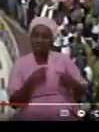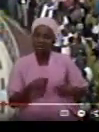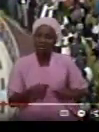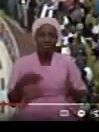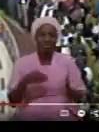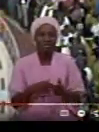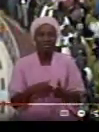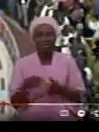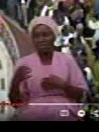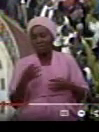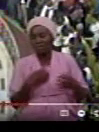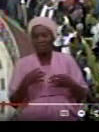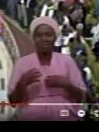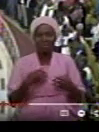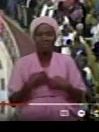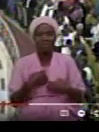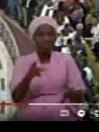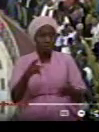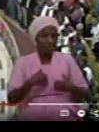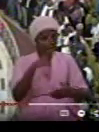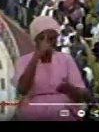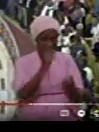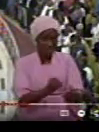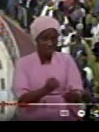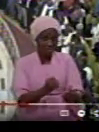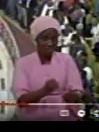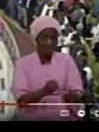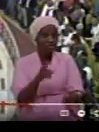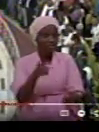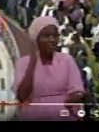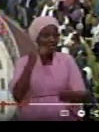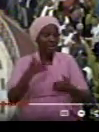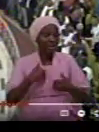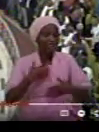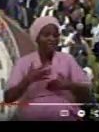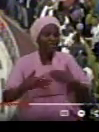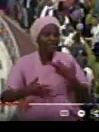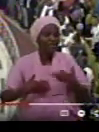complaining. Your faith, you'll have joy.